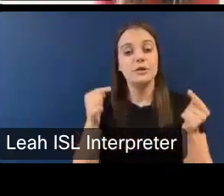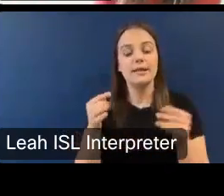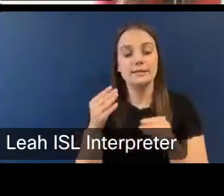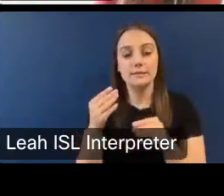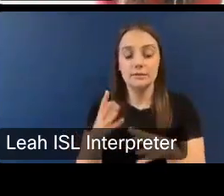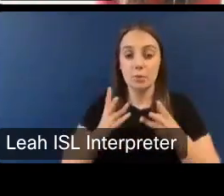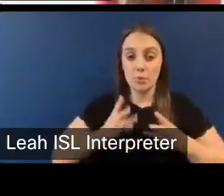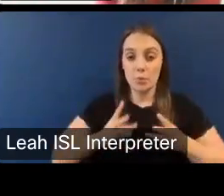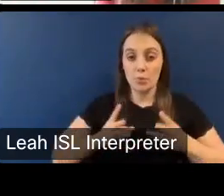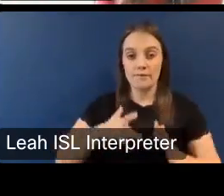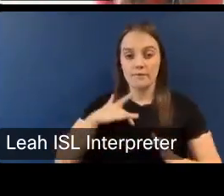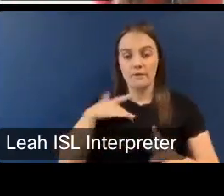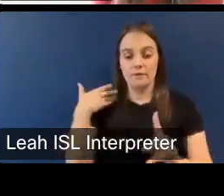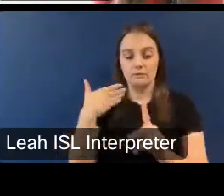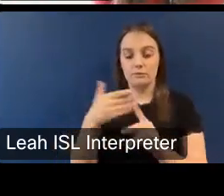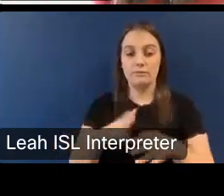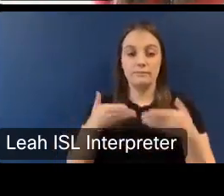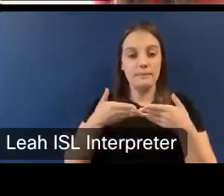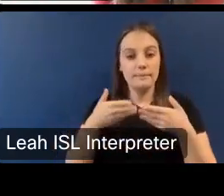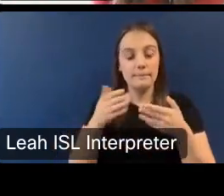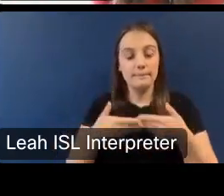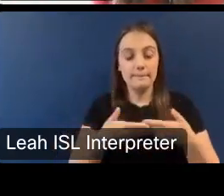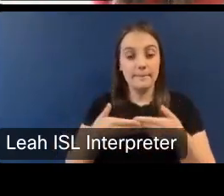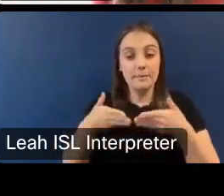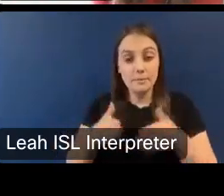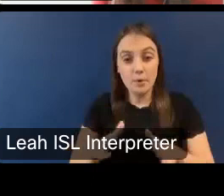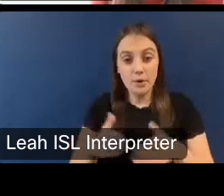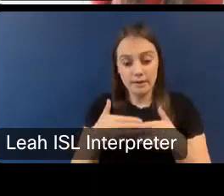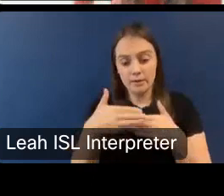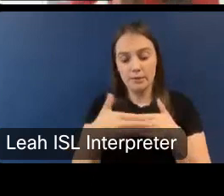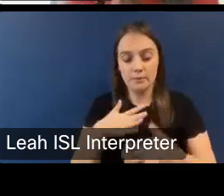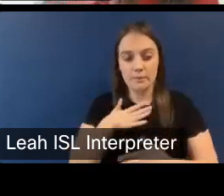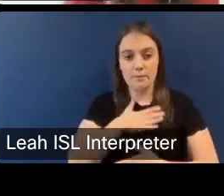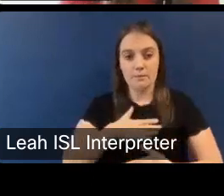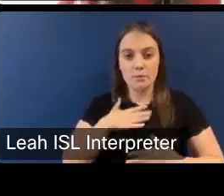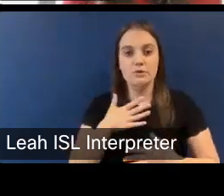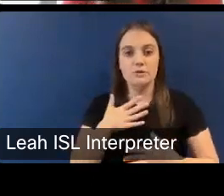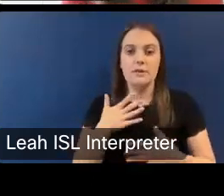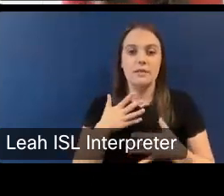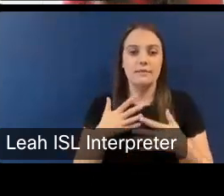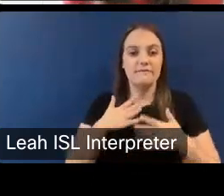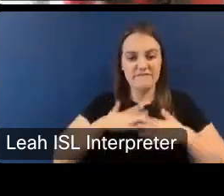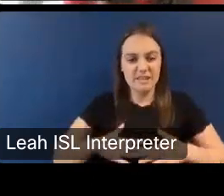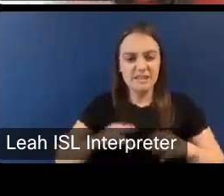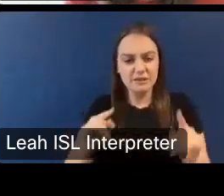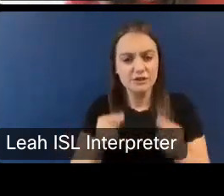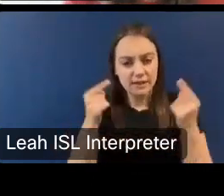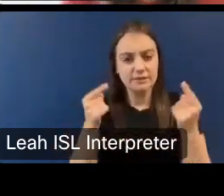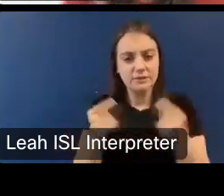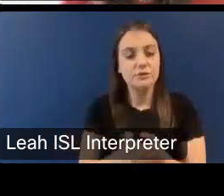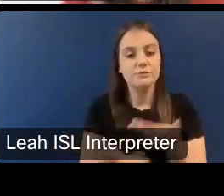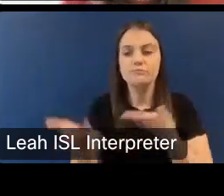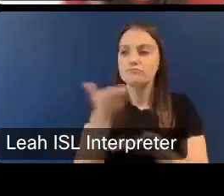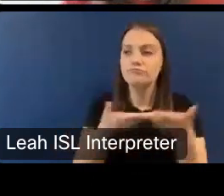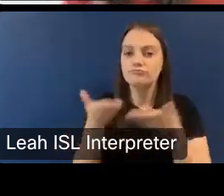weeks and months after having a baby. And I think this quote that they uncovered when they were doing their initial discovery kind